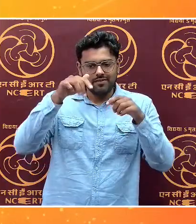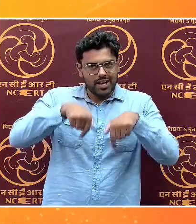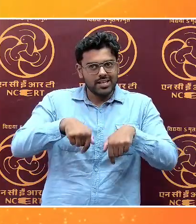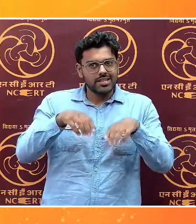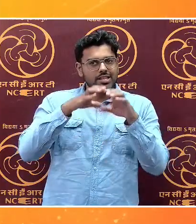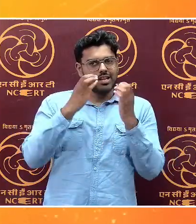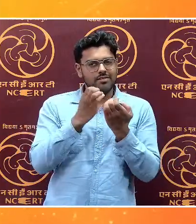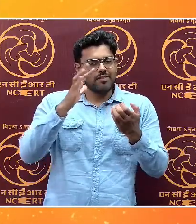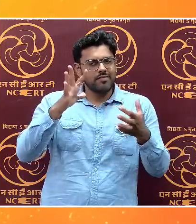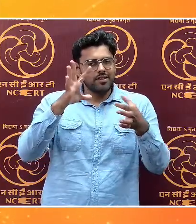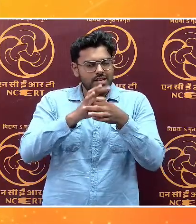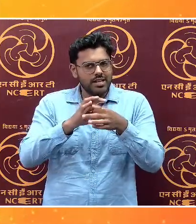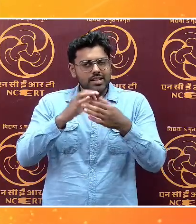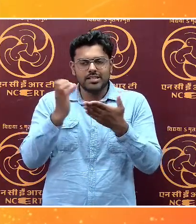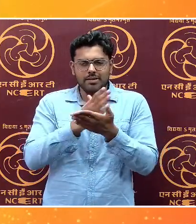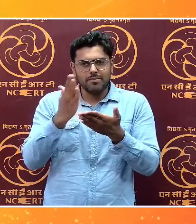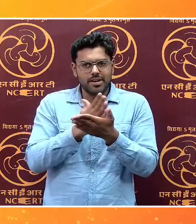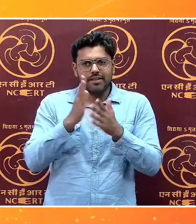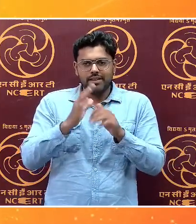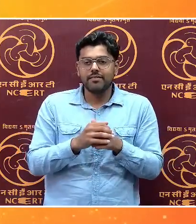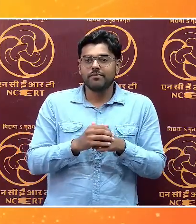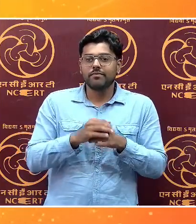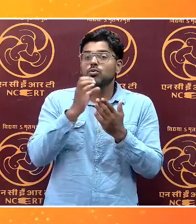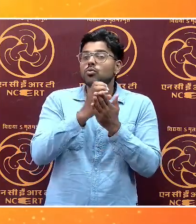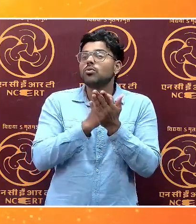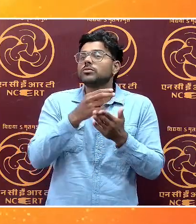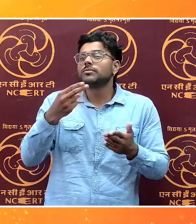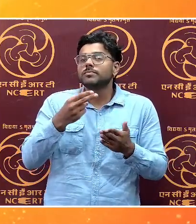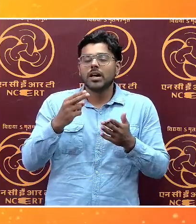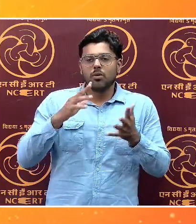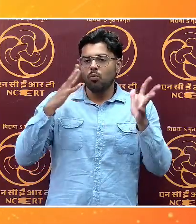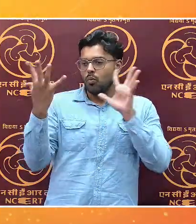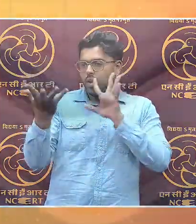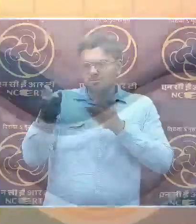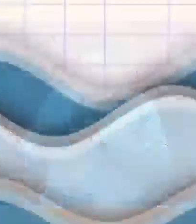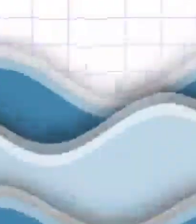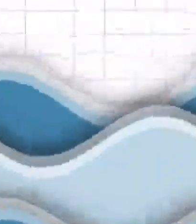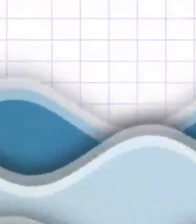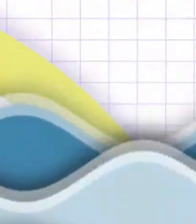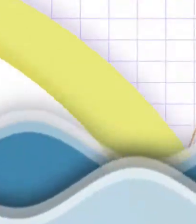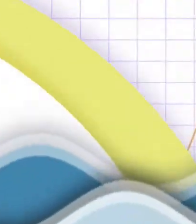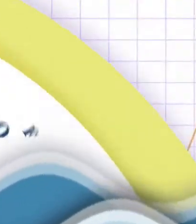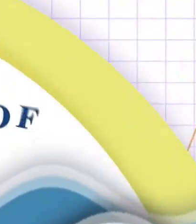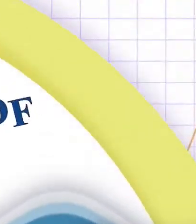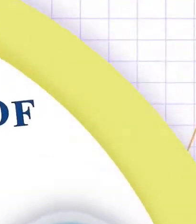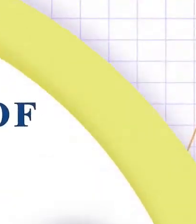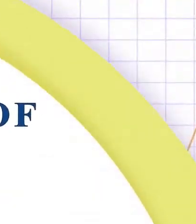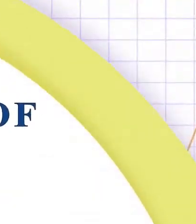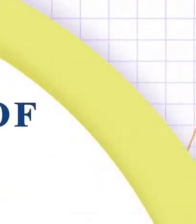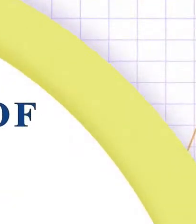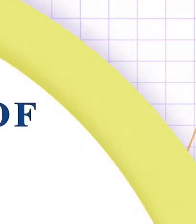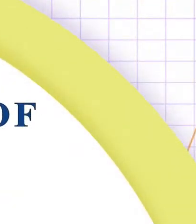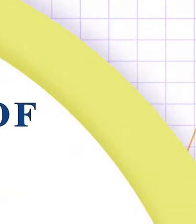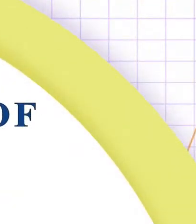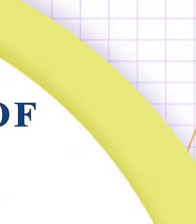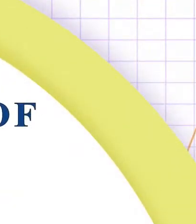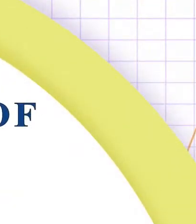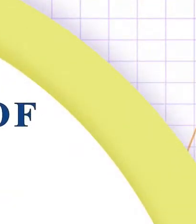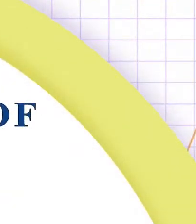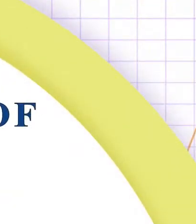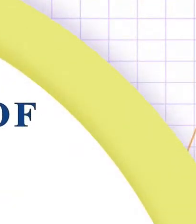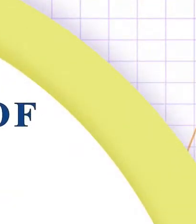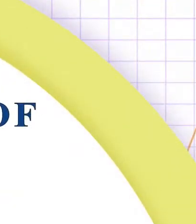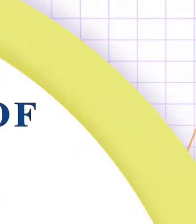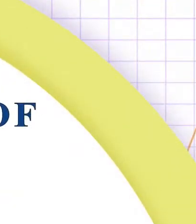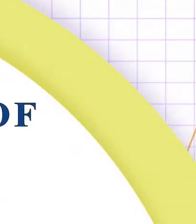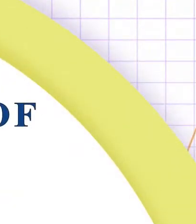world around us. And the topic, the chapter that we're going to cover is Journey of a River. This is chapter